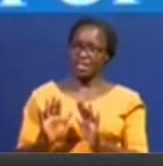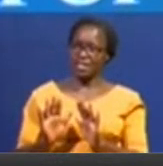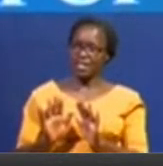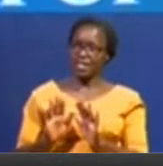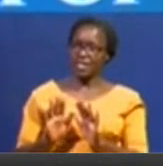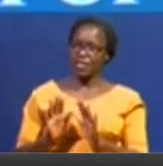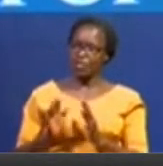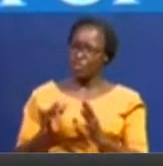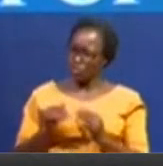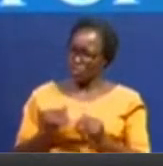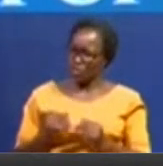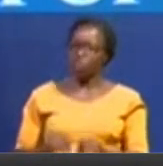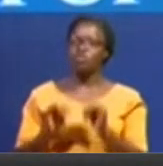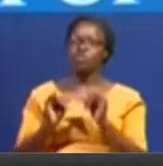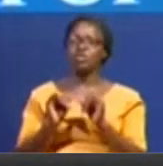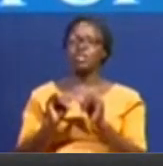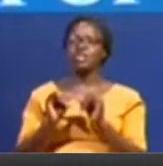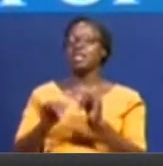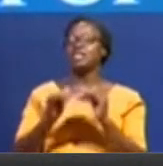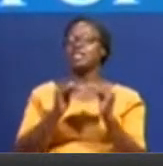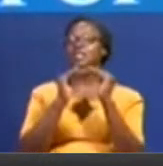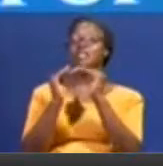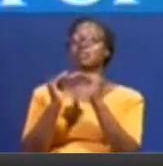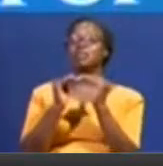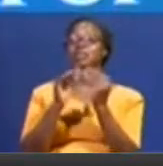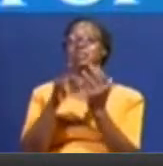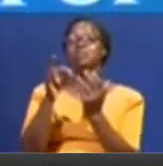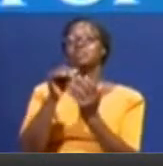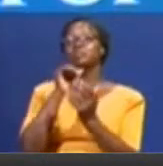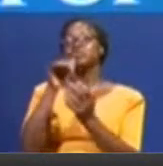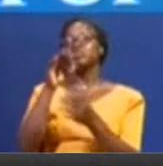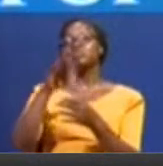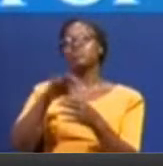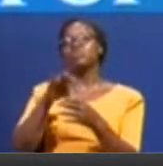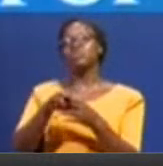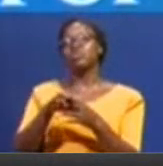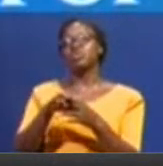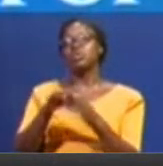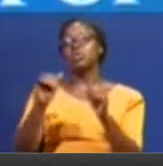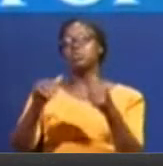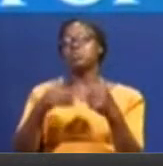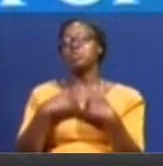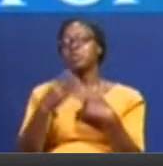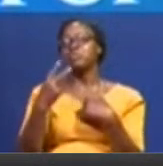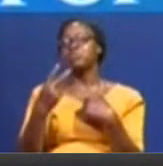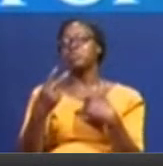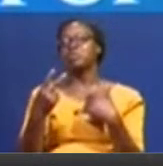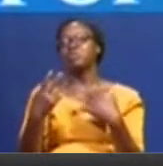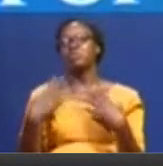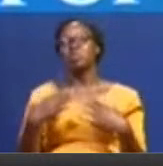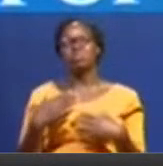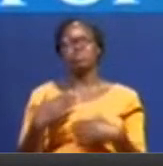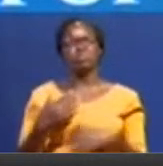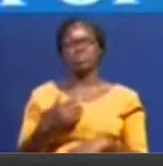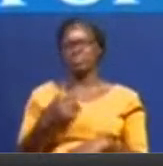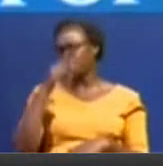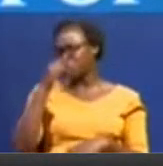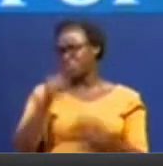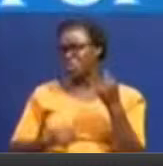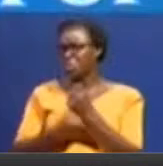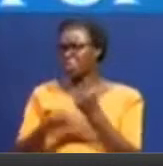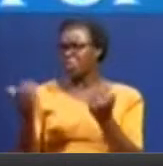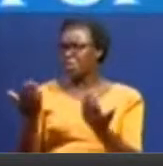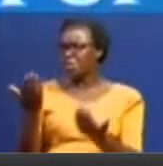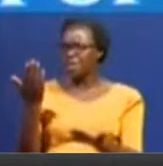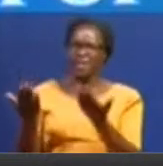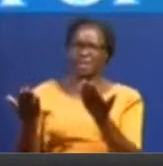enforce that democracy. For me, choosing not to vote, you could have two candidates who you don't wish to support either. You see, some